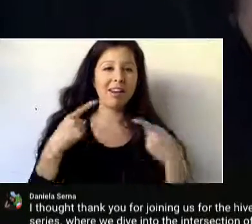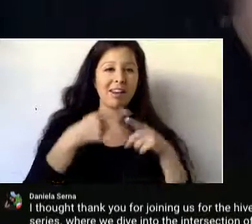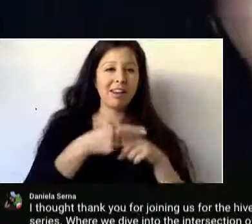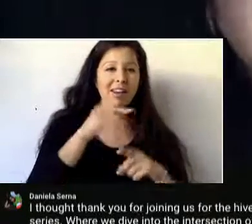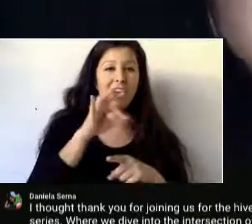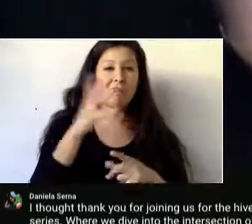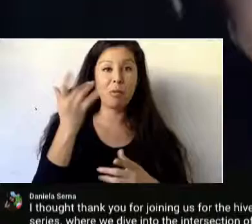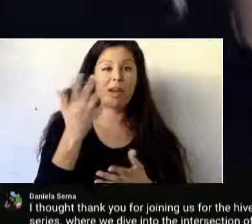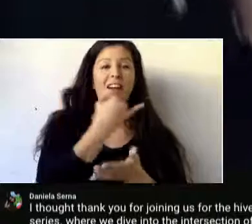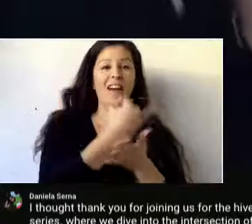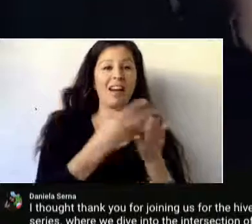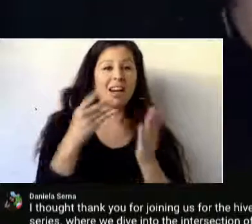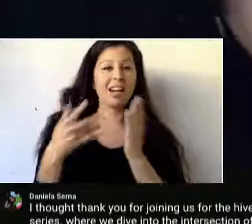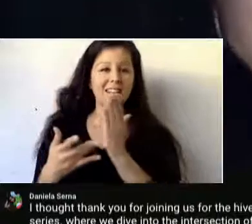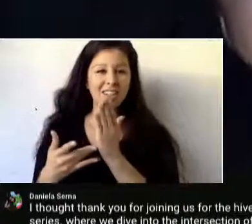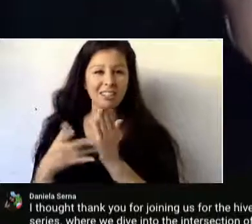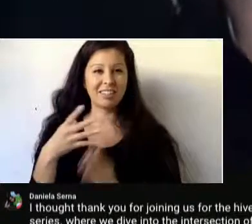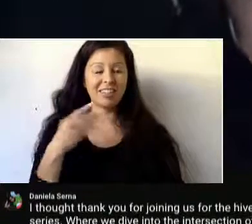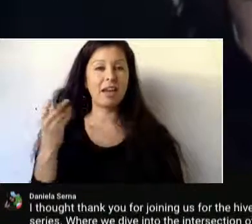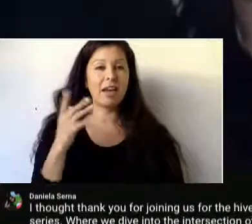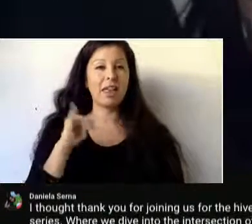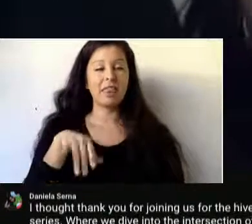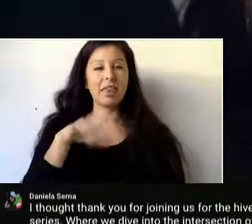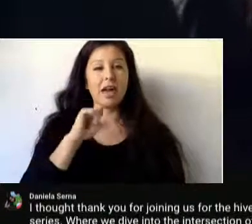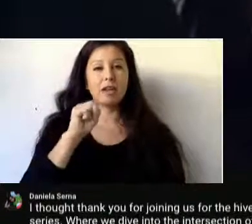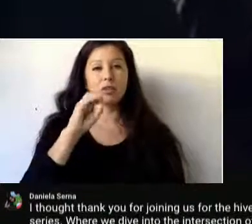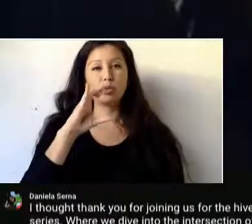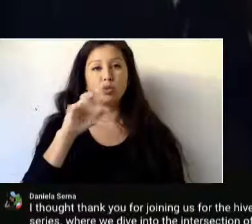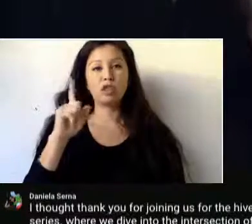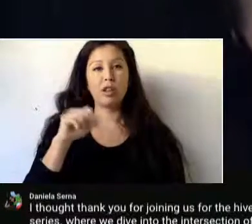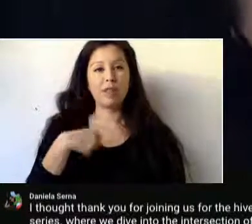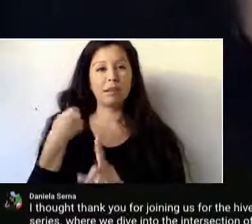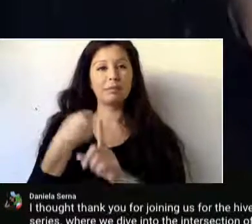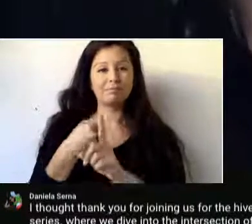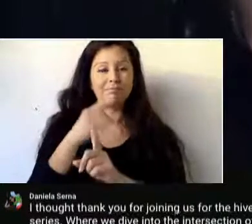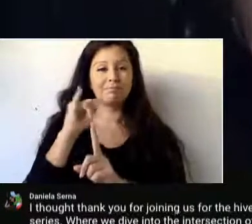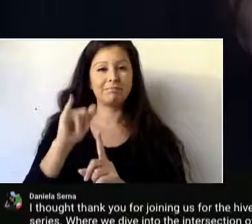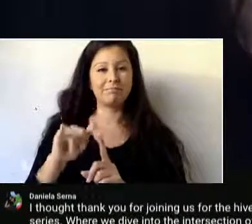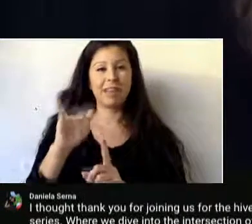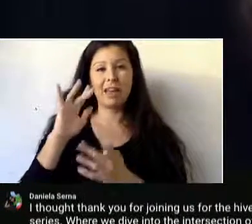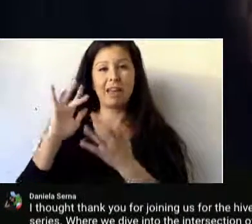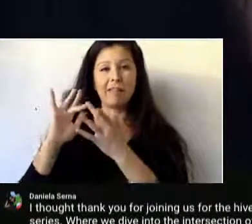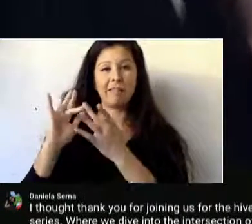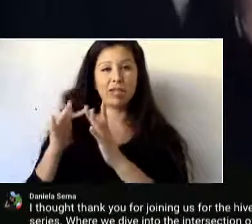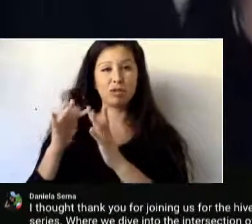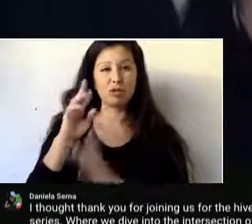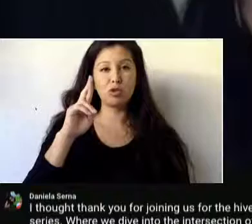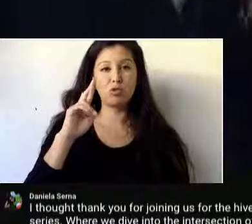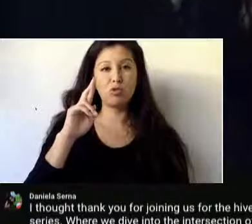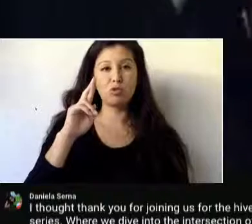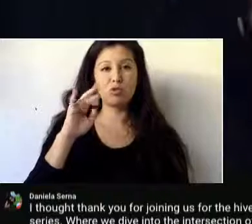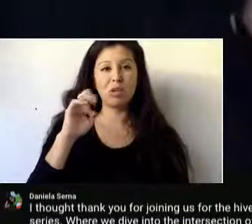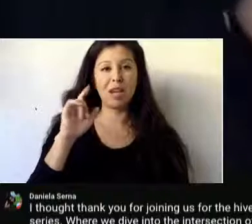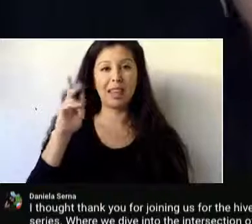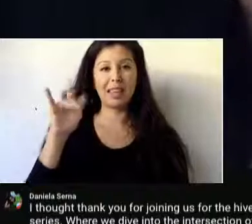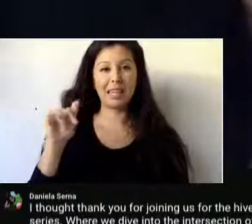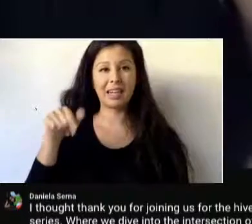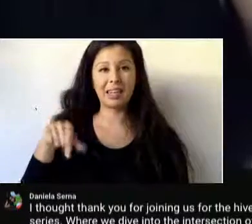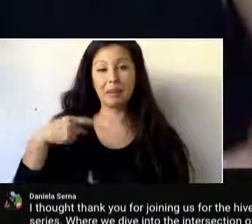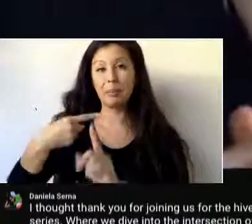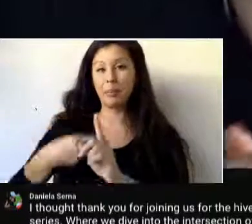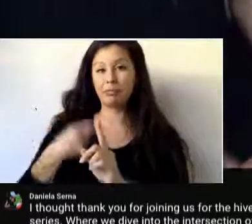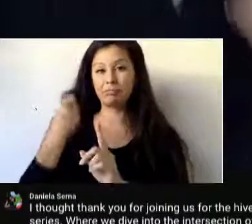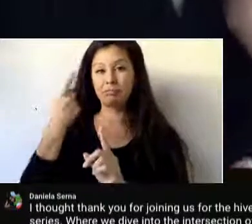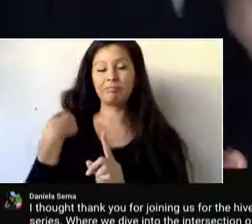technology and the social implications of virtual reality. This month,